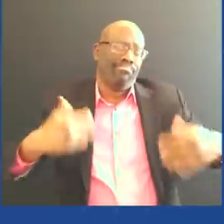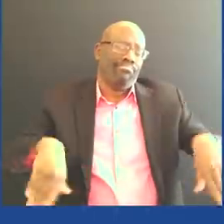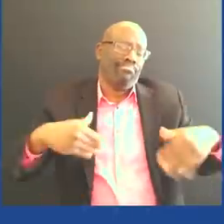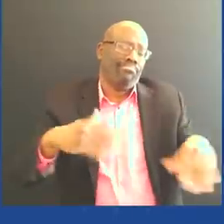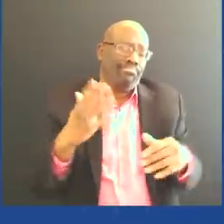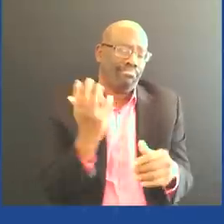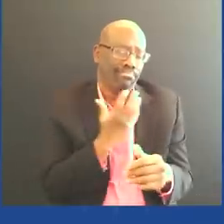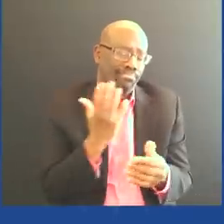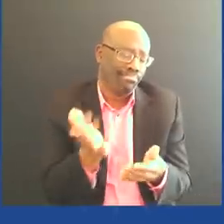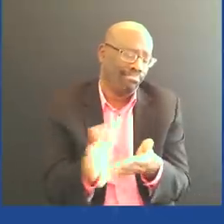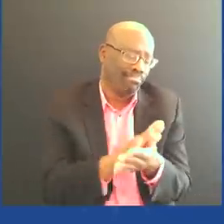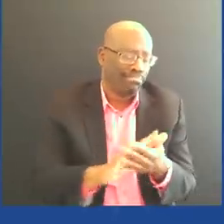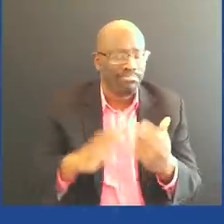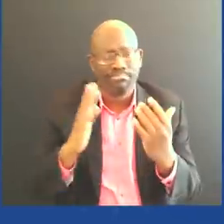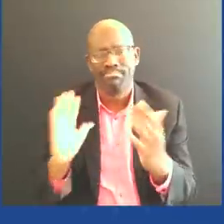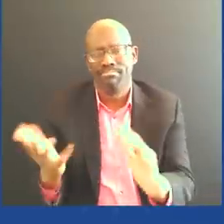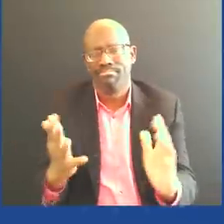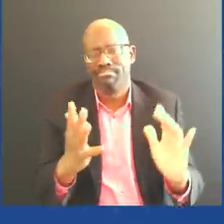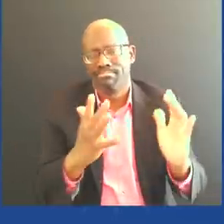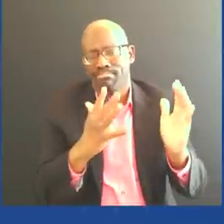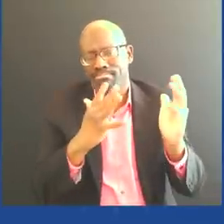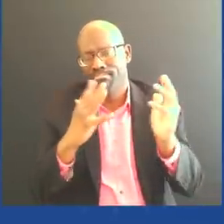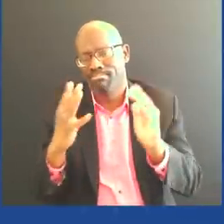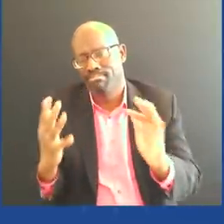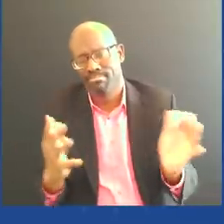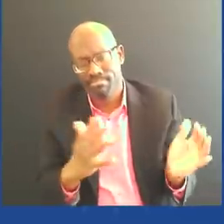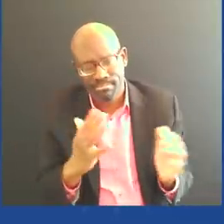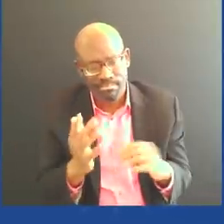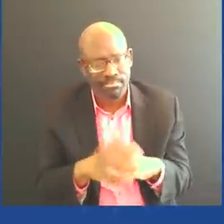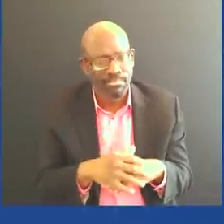Ladies and gentlemen, Chaplain Black will deliver the invocation.